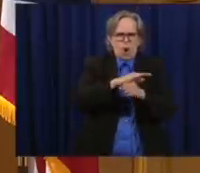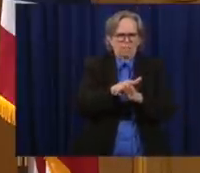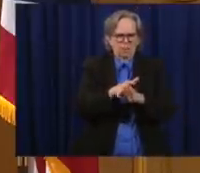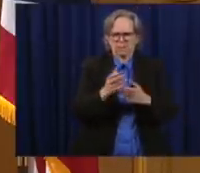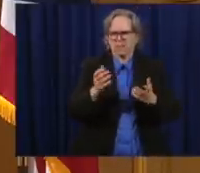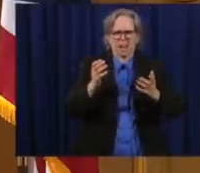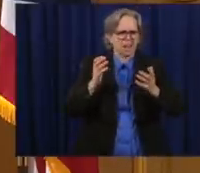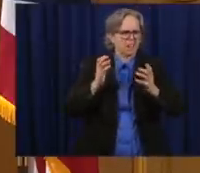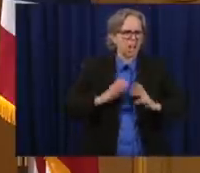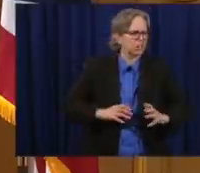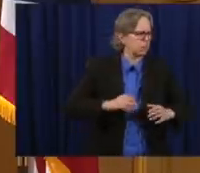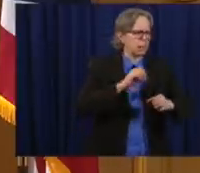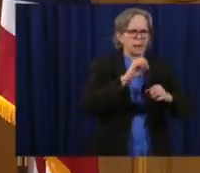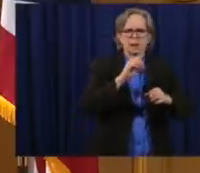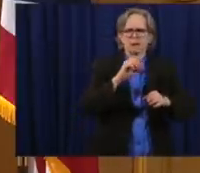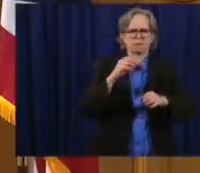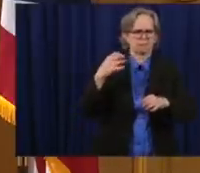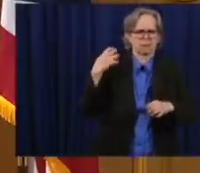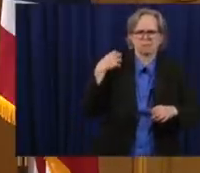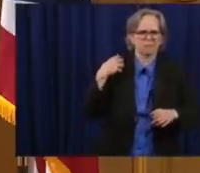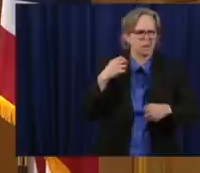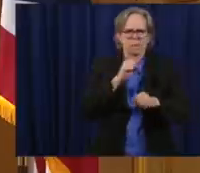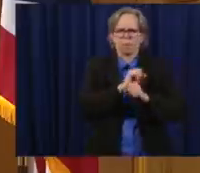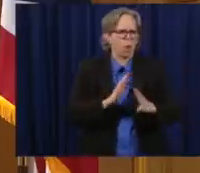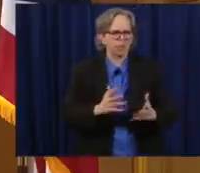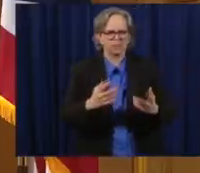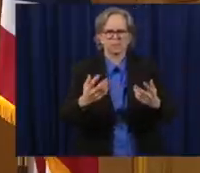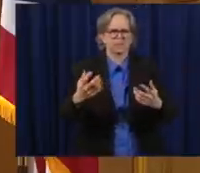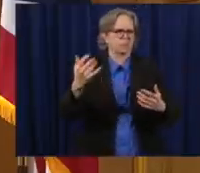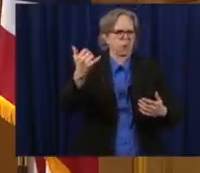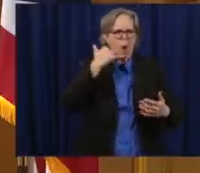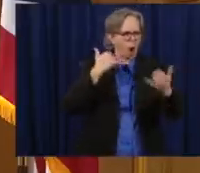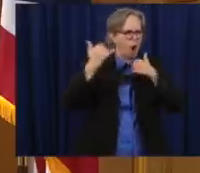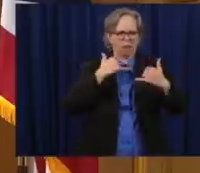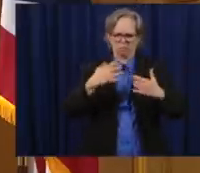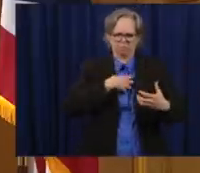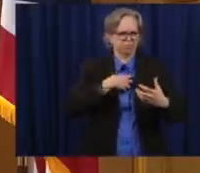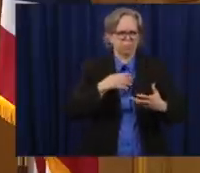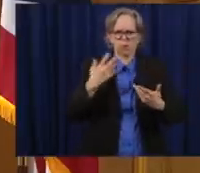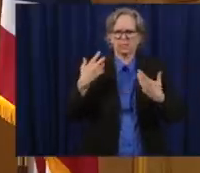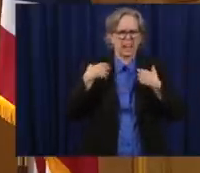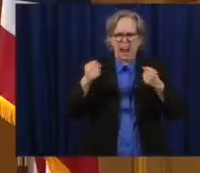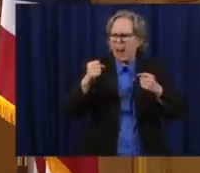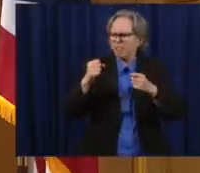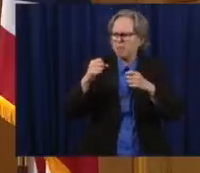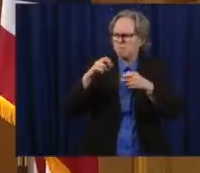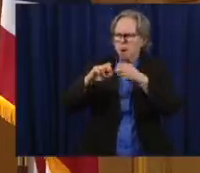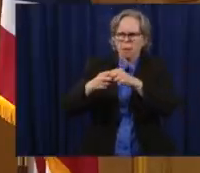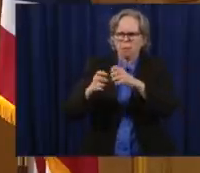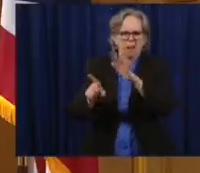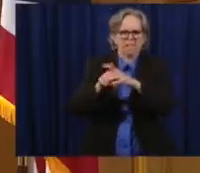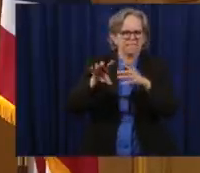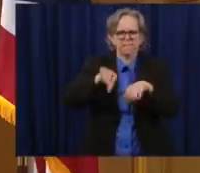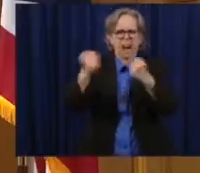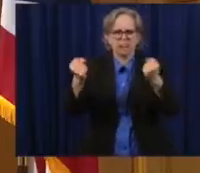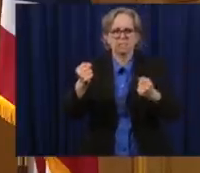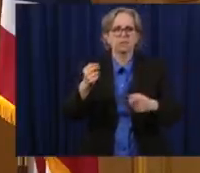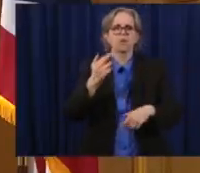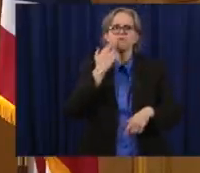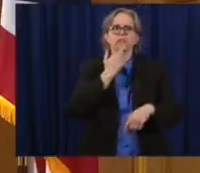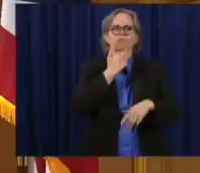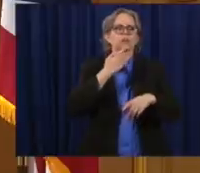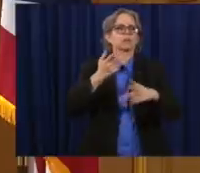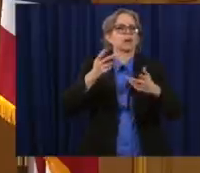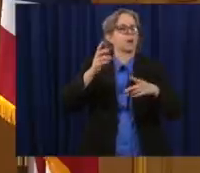whistle on something that they think is a health problem. Restaurants live and die by their reputation of